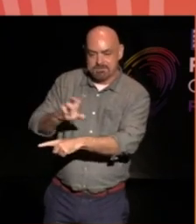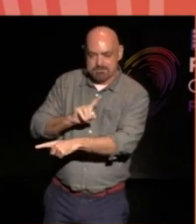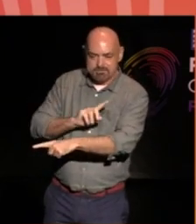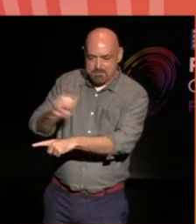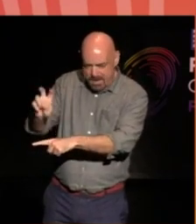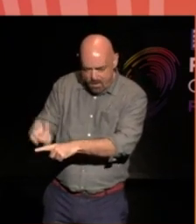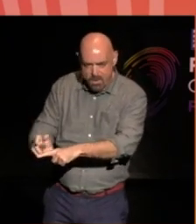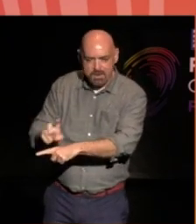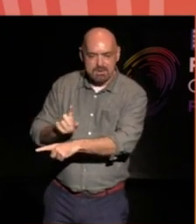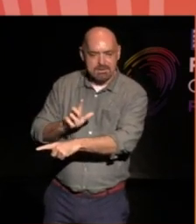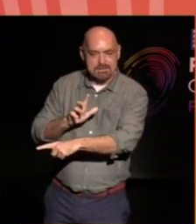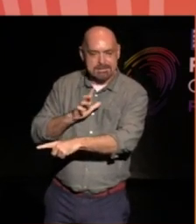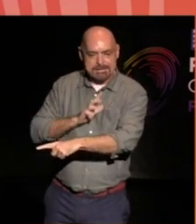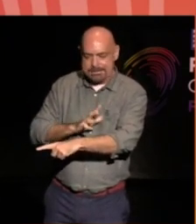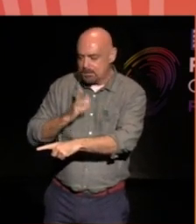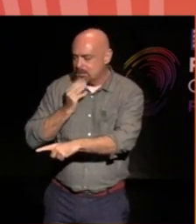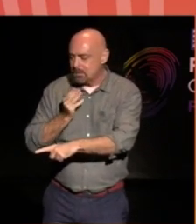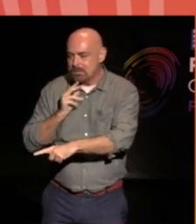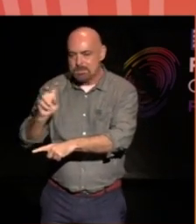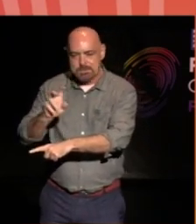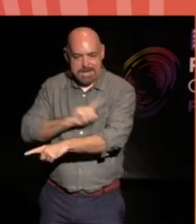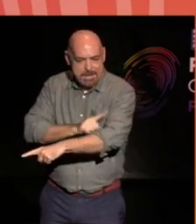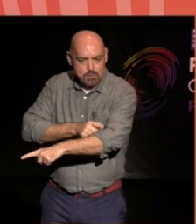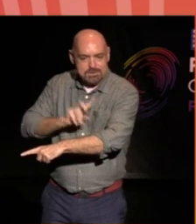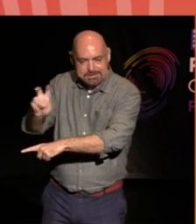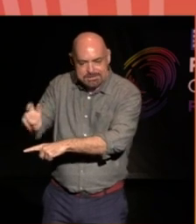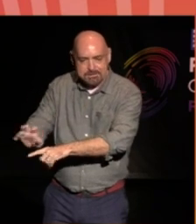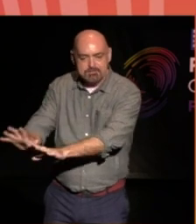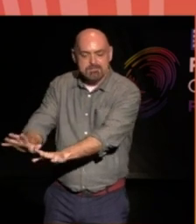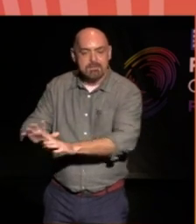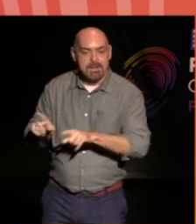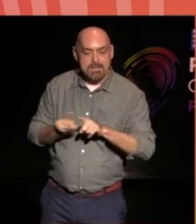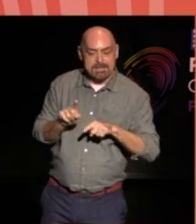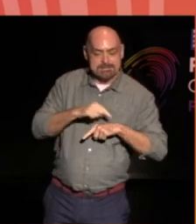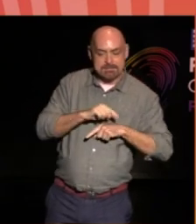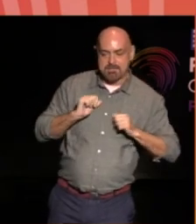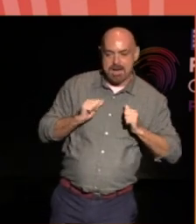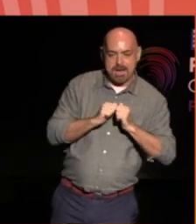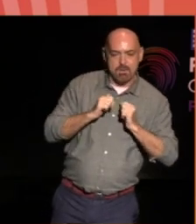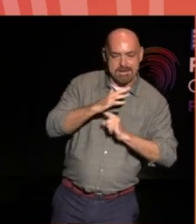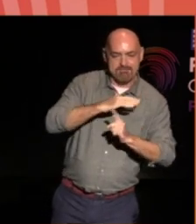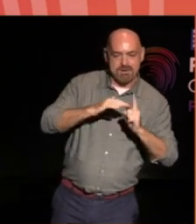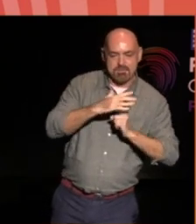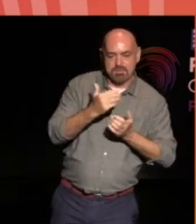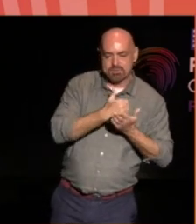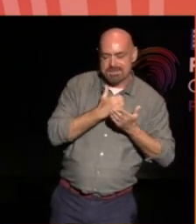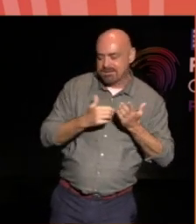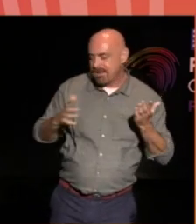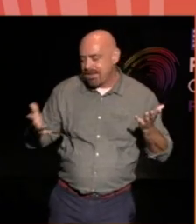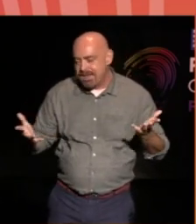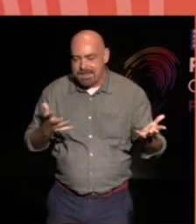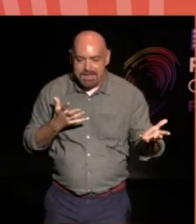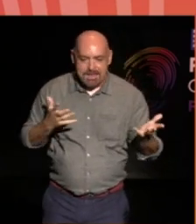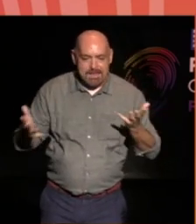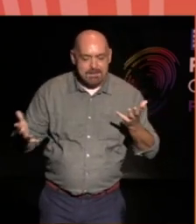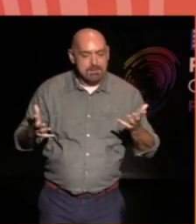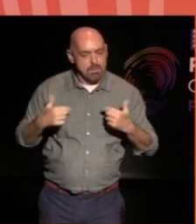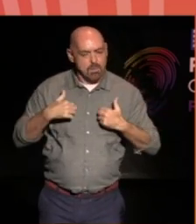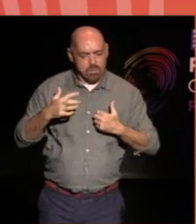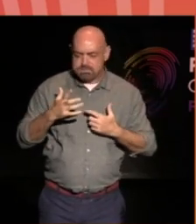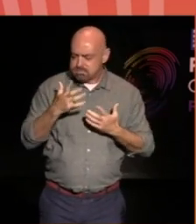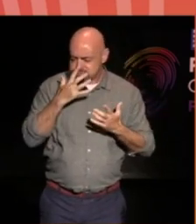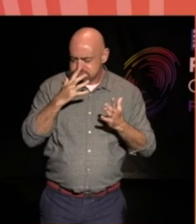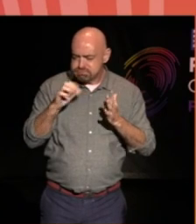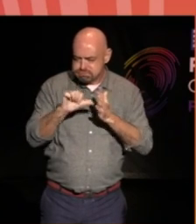them the ability to use energy, and at the same time protect our environment. So we have got to deal with these trinity